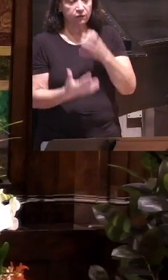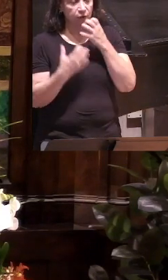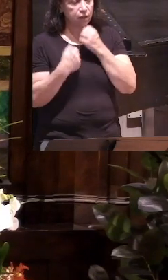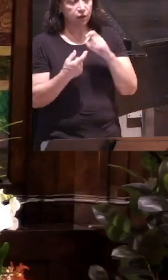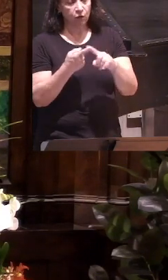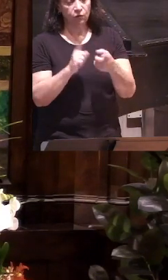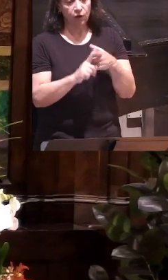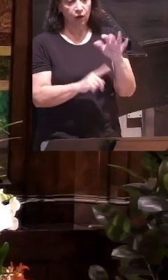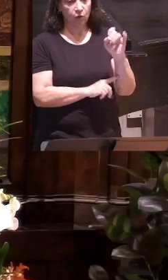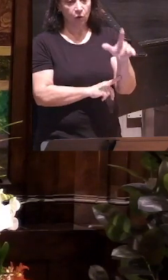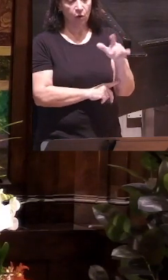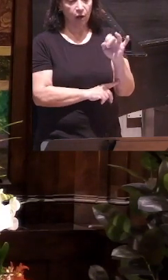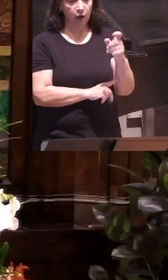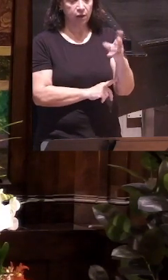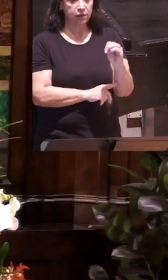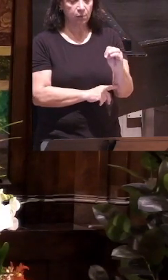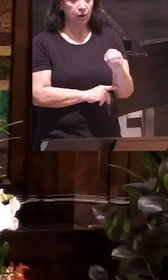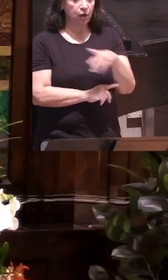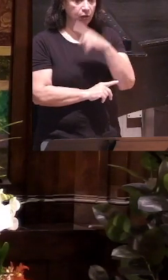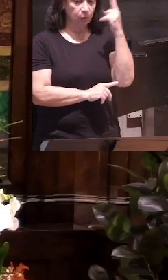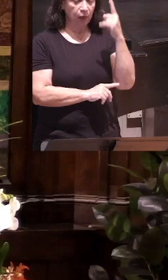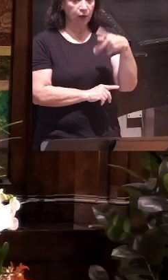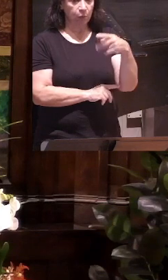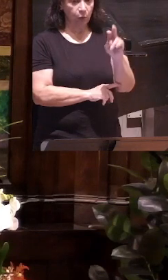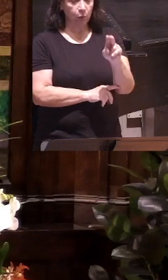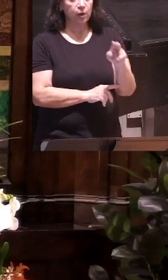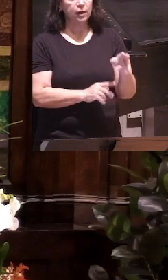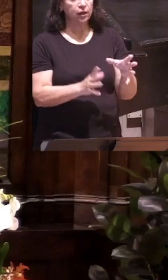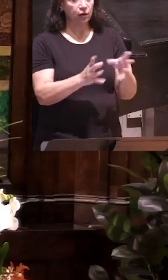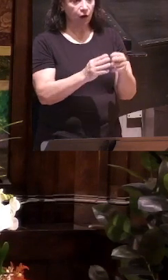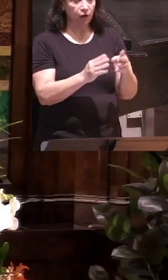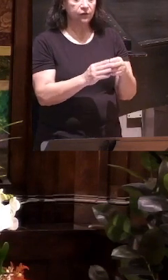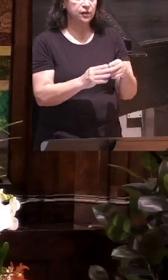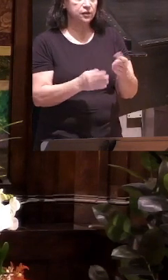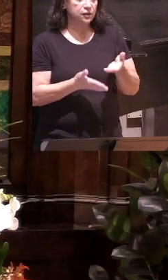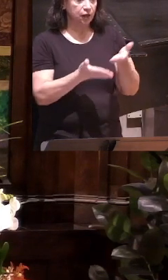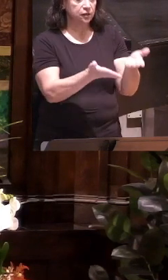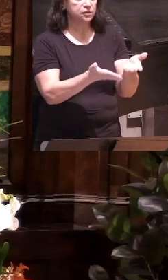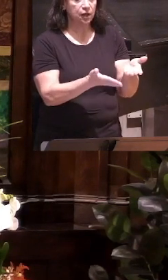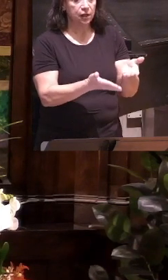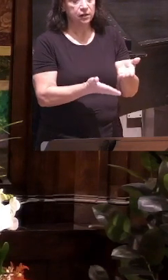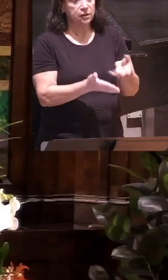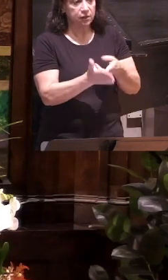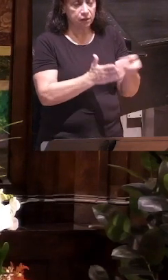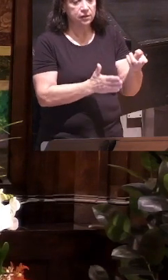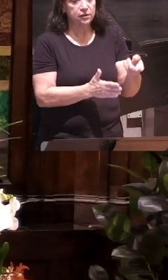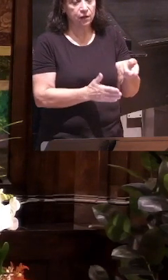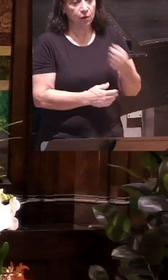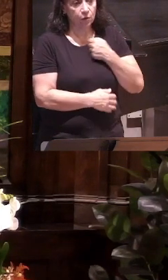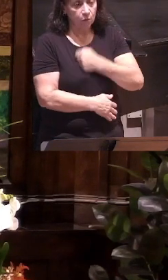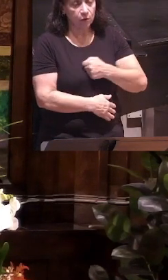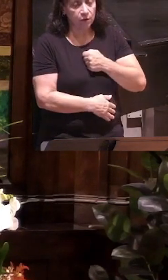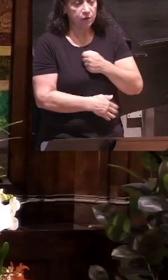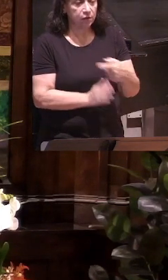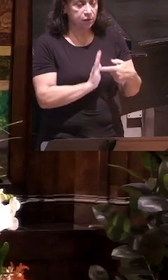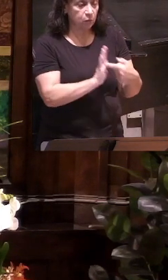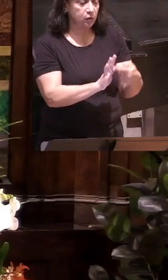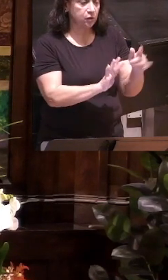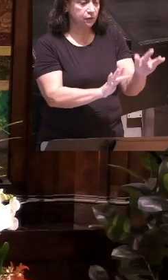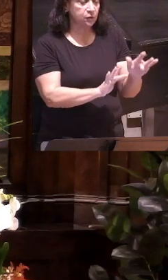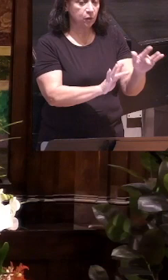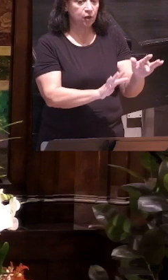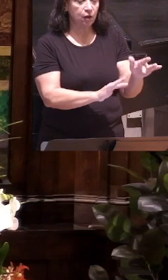Exum, the Black and Puerto Rican Caucus extends its sincerest condolences and expression of sympathy